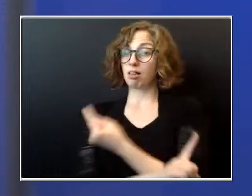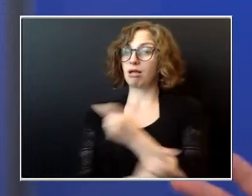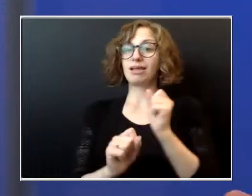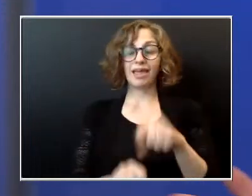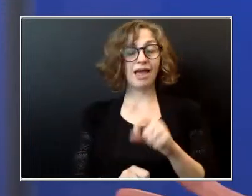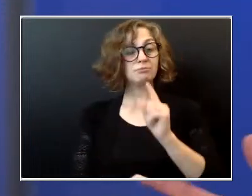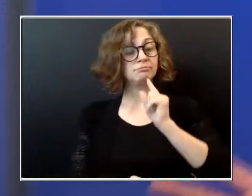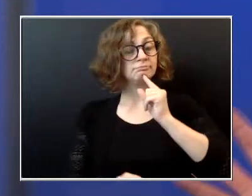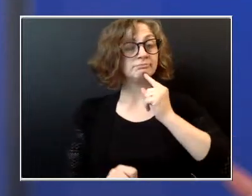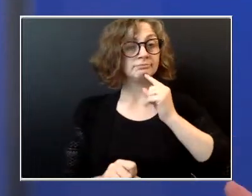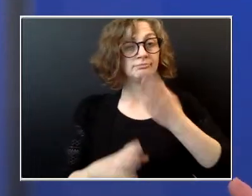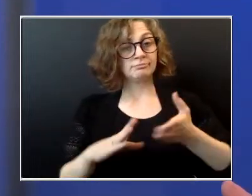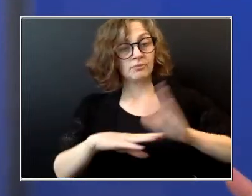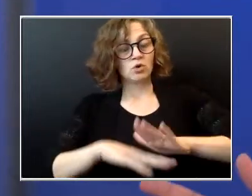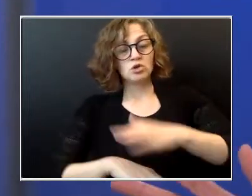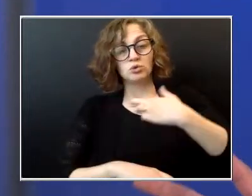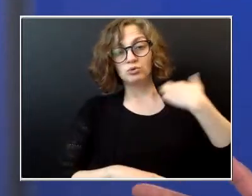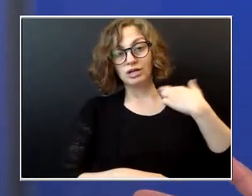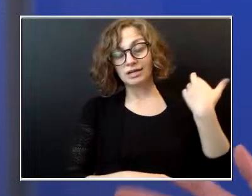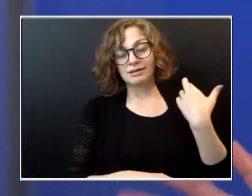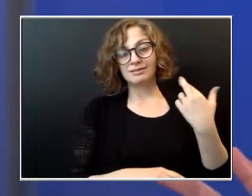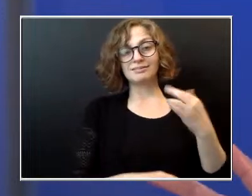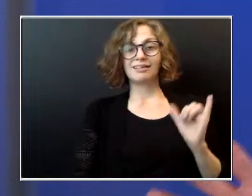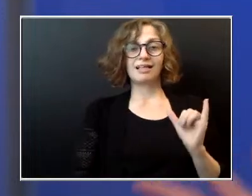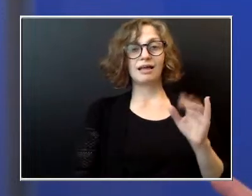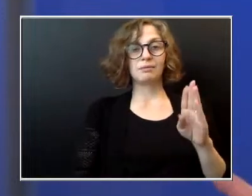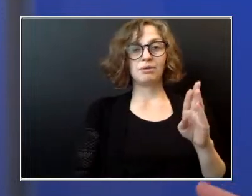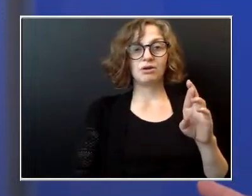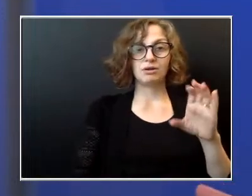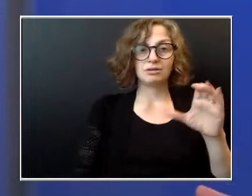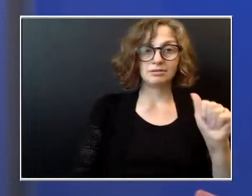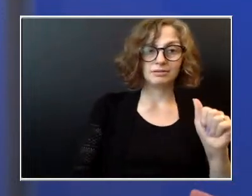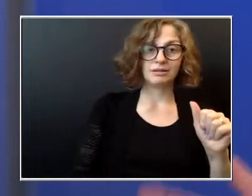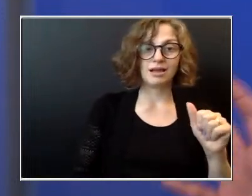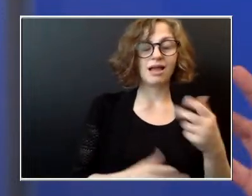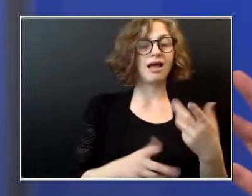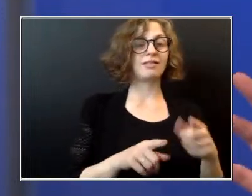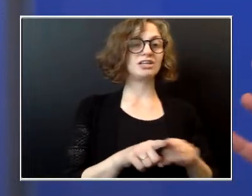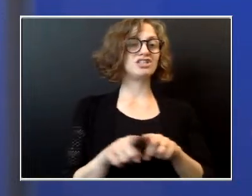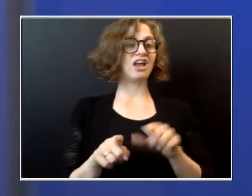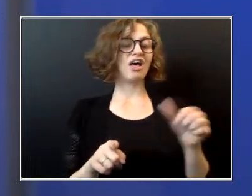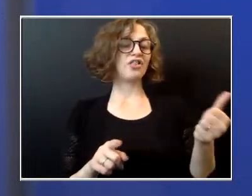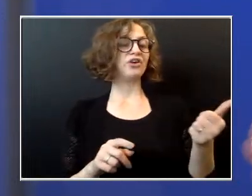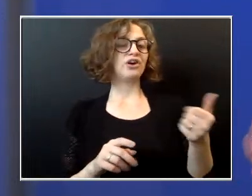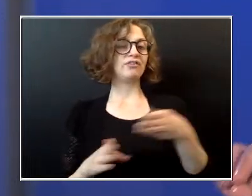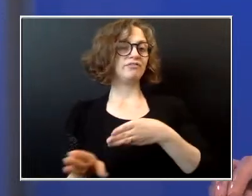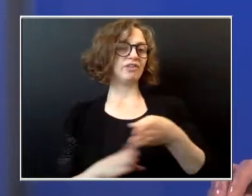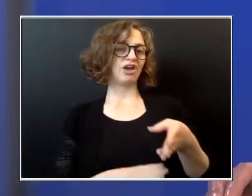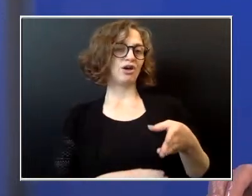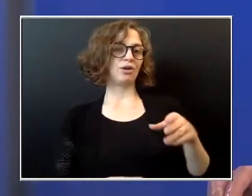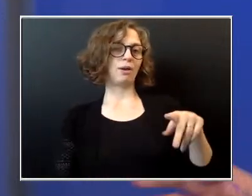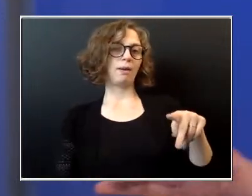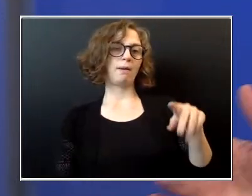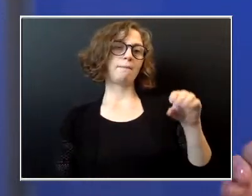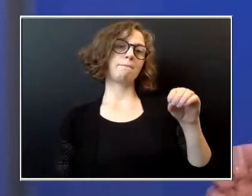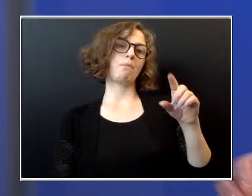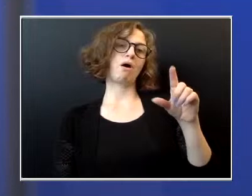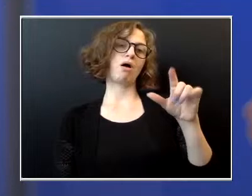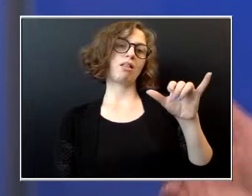have there's another field which is evolving polygenic risk scores, in which multiple different